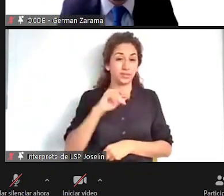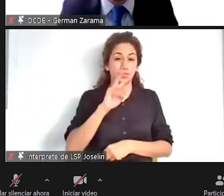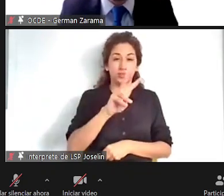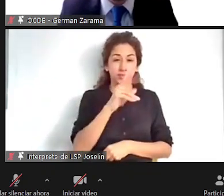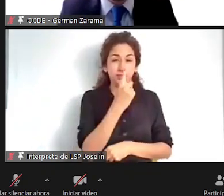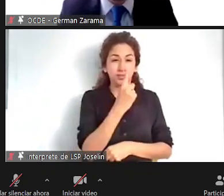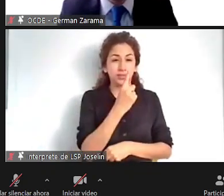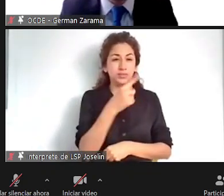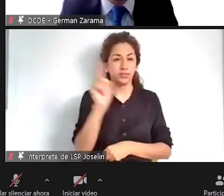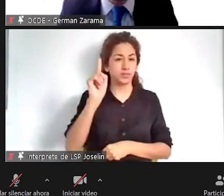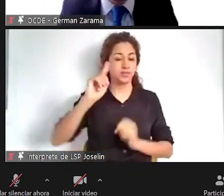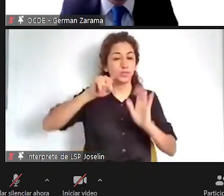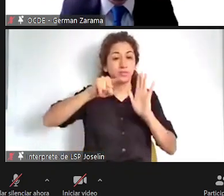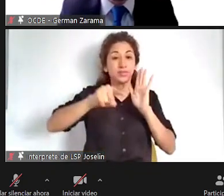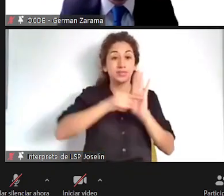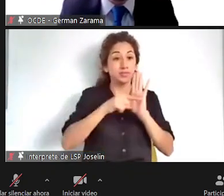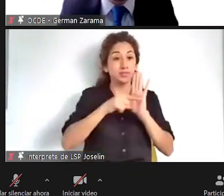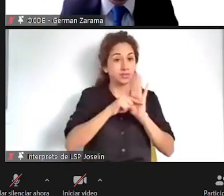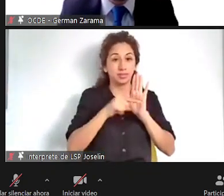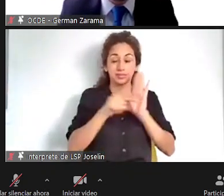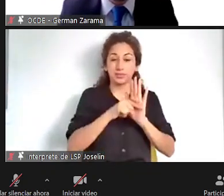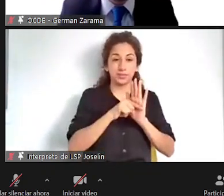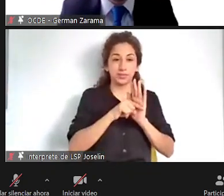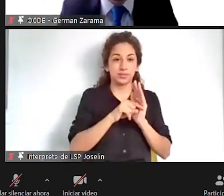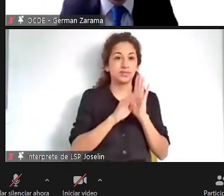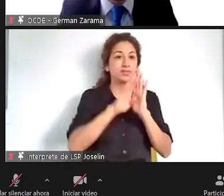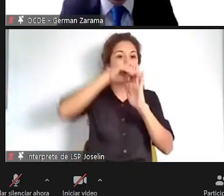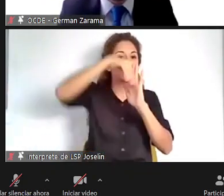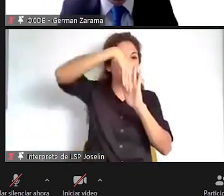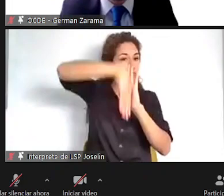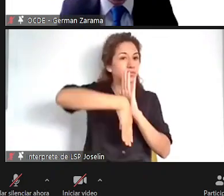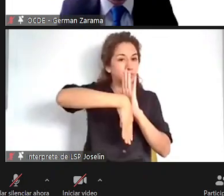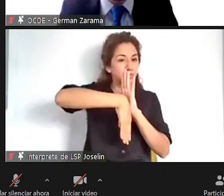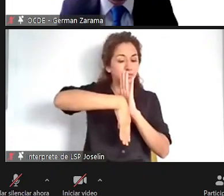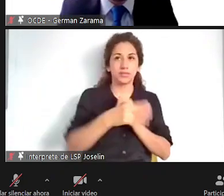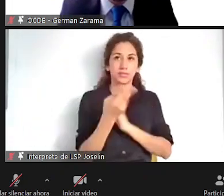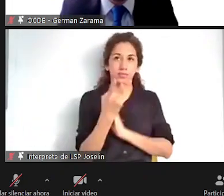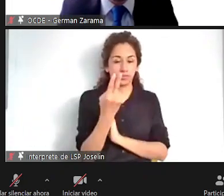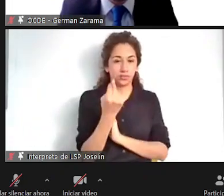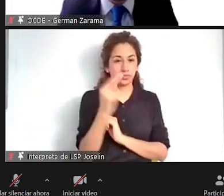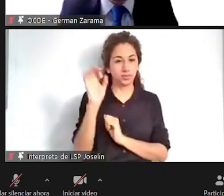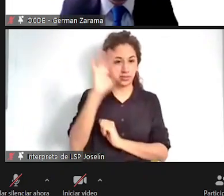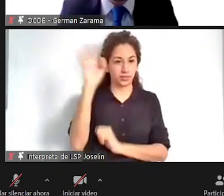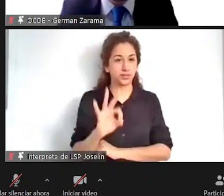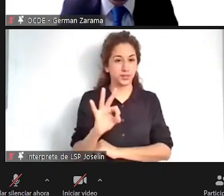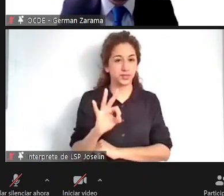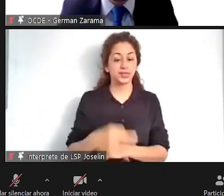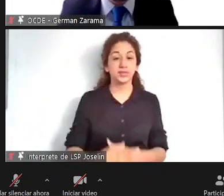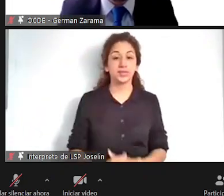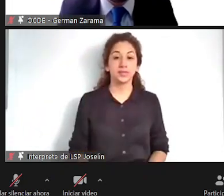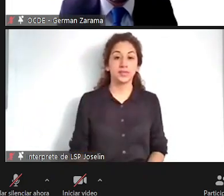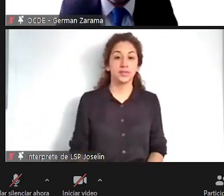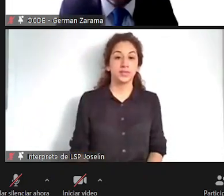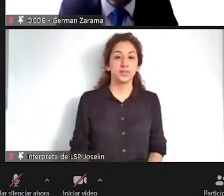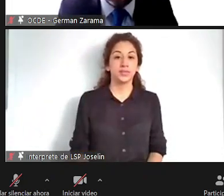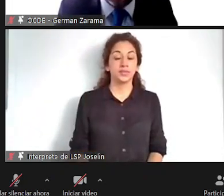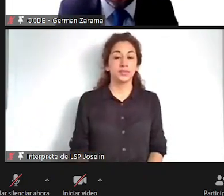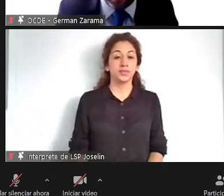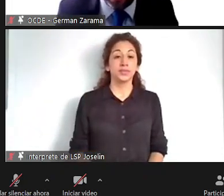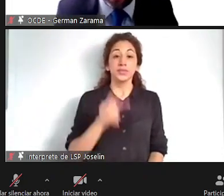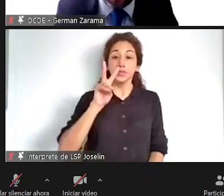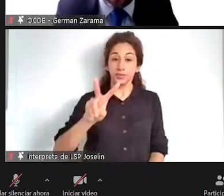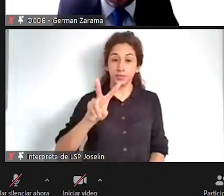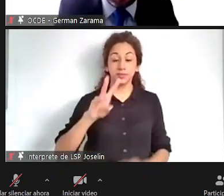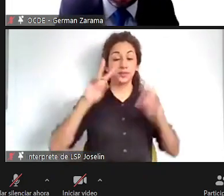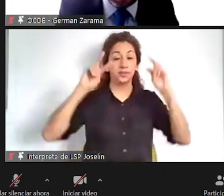last year we had two digits in negative on economic growth a decrease of almost 12 percent so